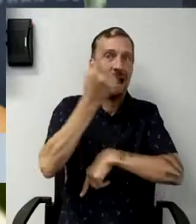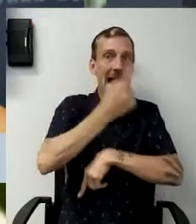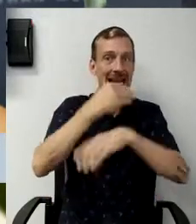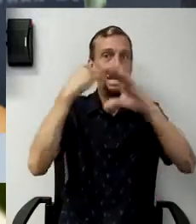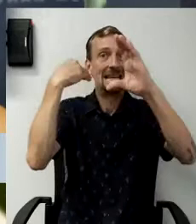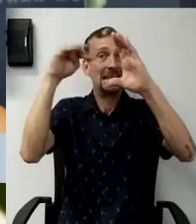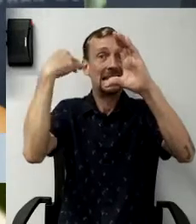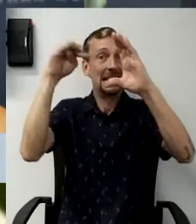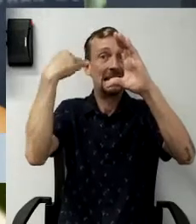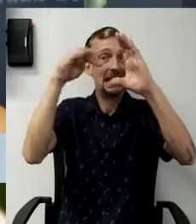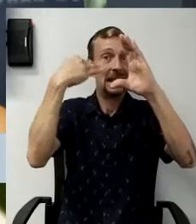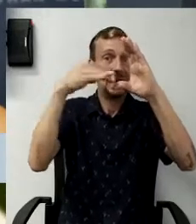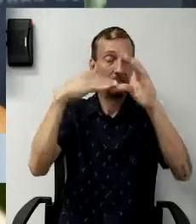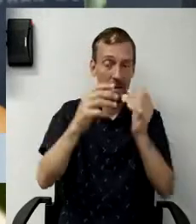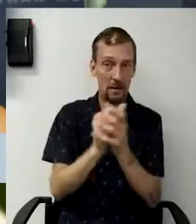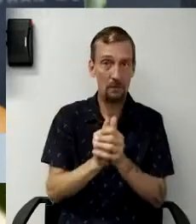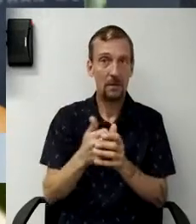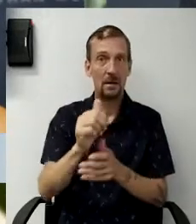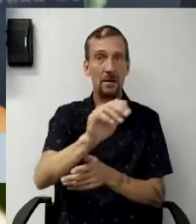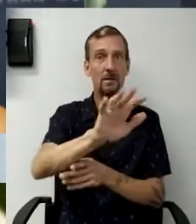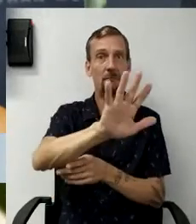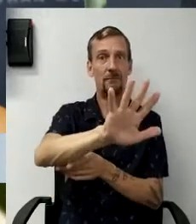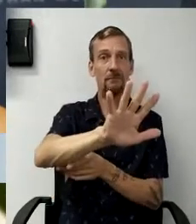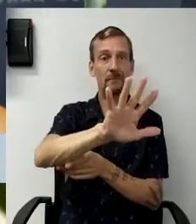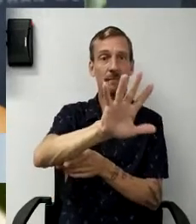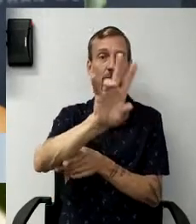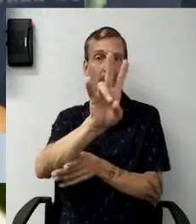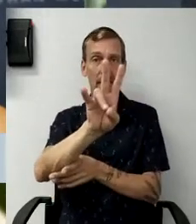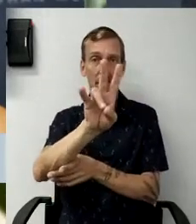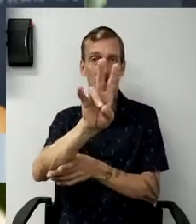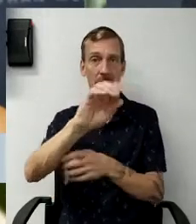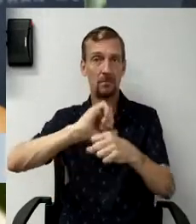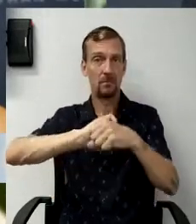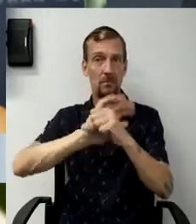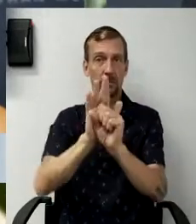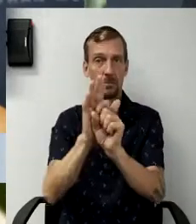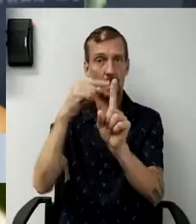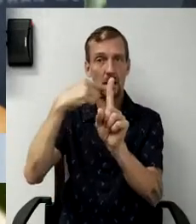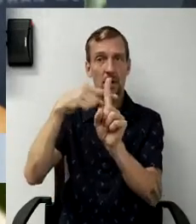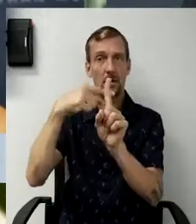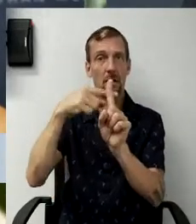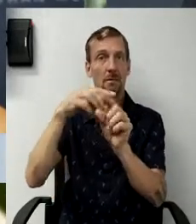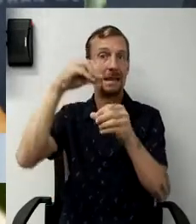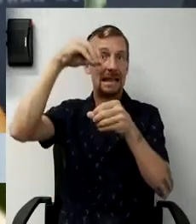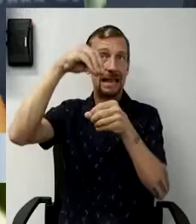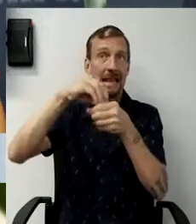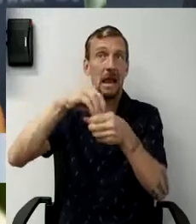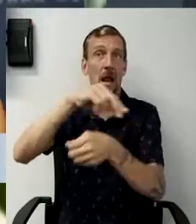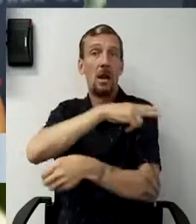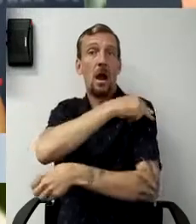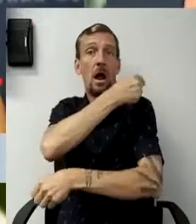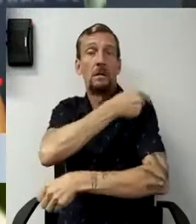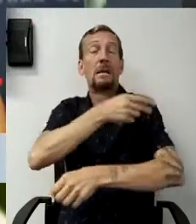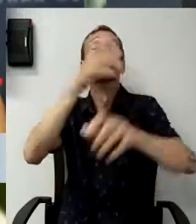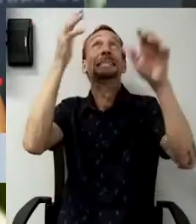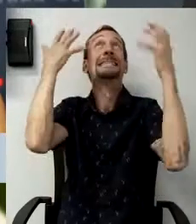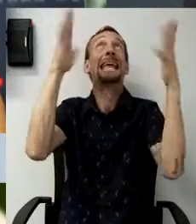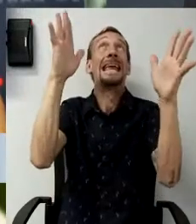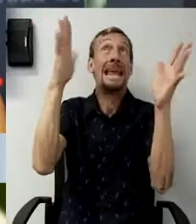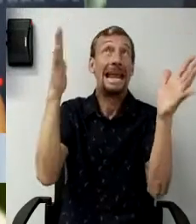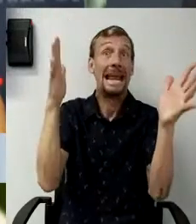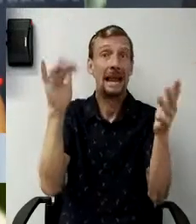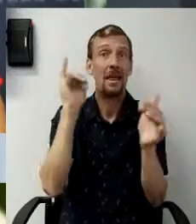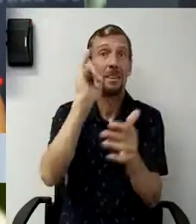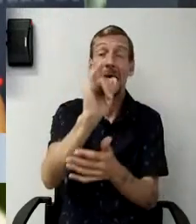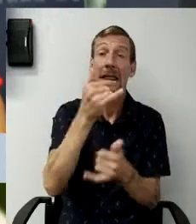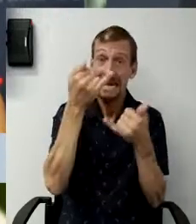goes out. We only had 57 COVID positive patients in-house, and 57 is still